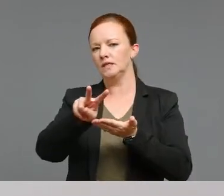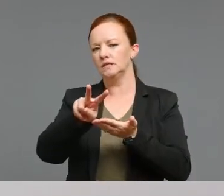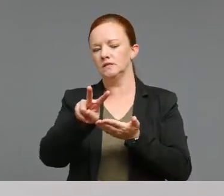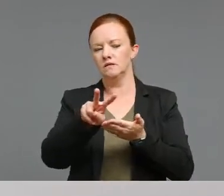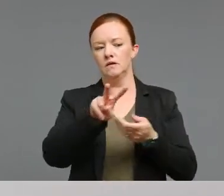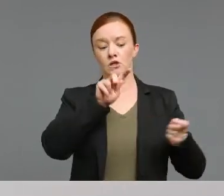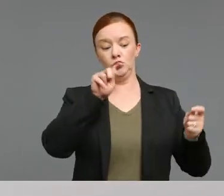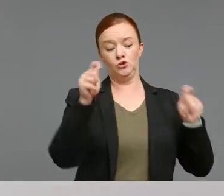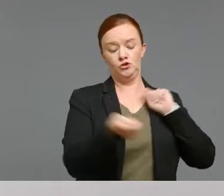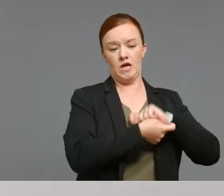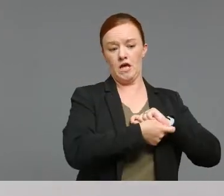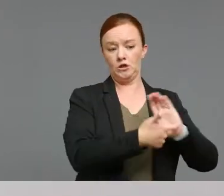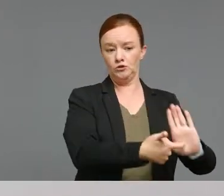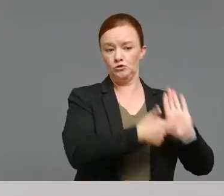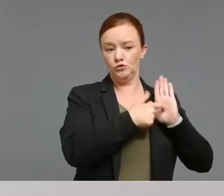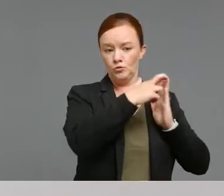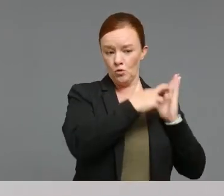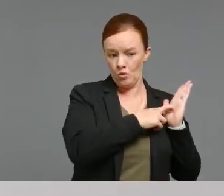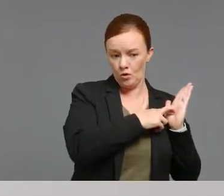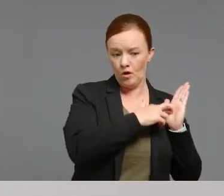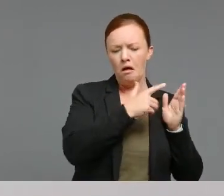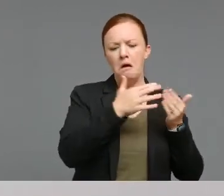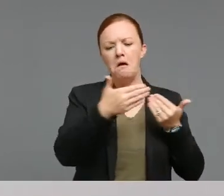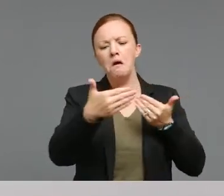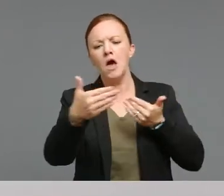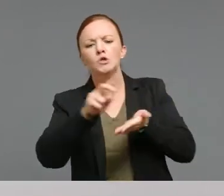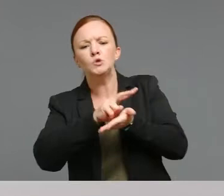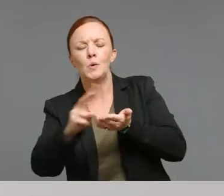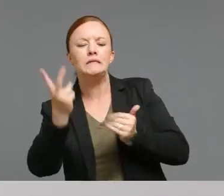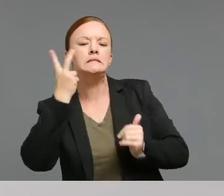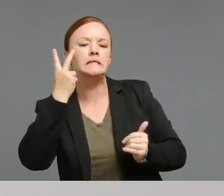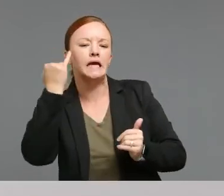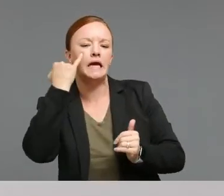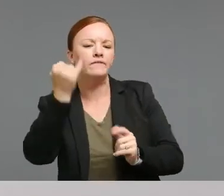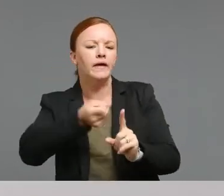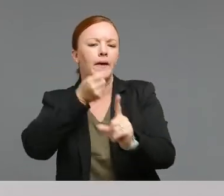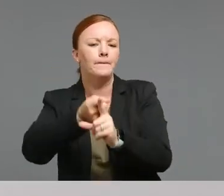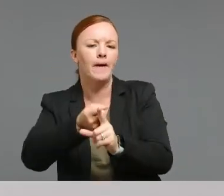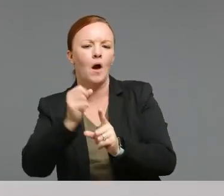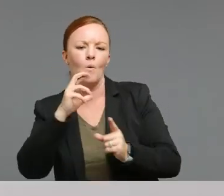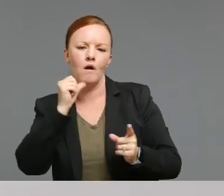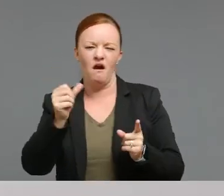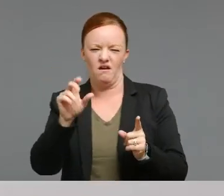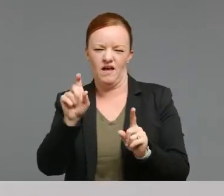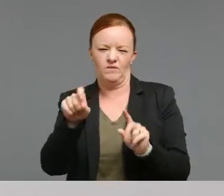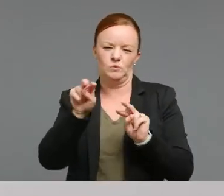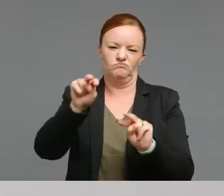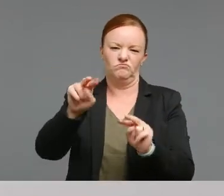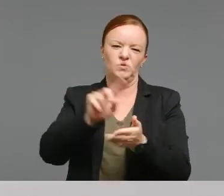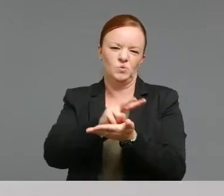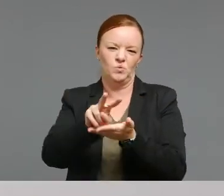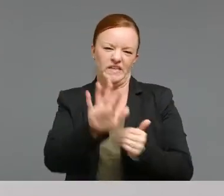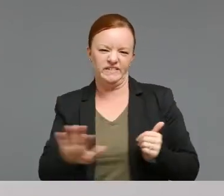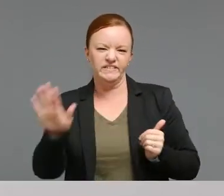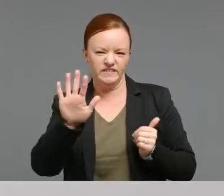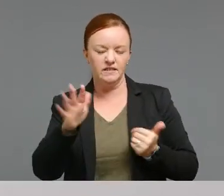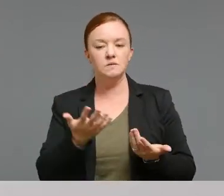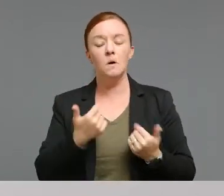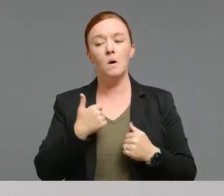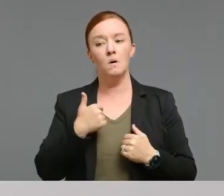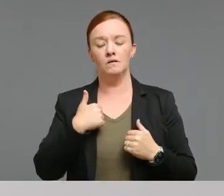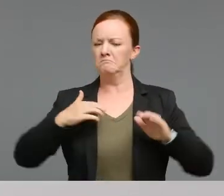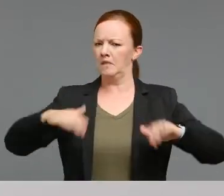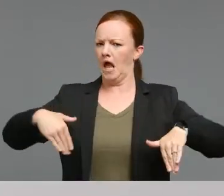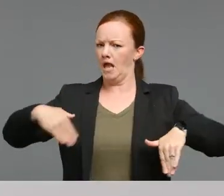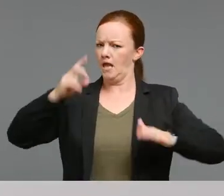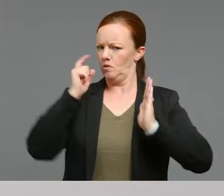the implementation of some type of mitigation strategy for us to start seeing it in the data. So I would